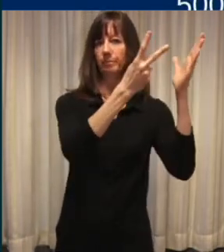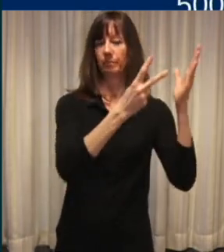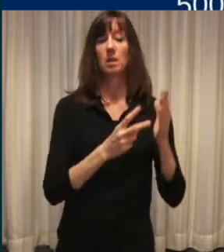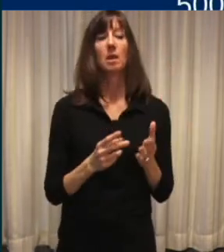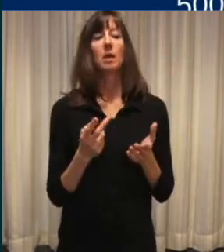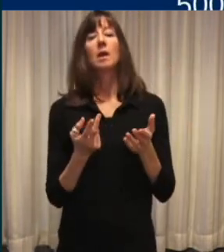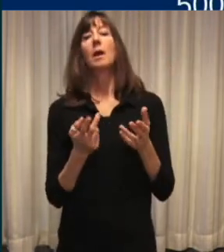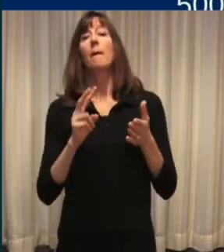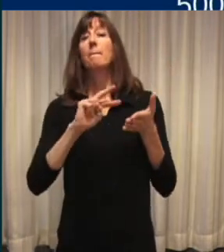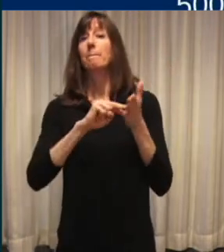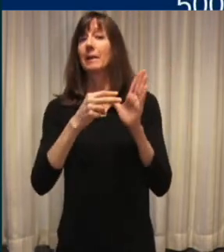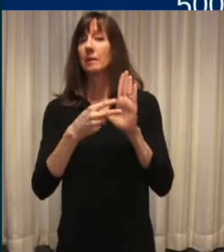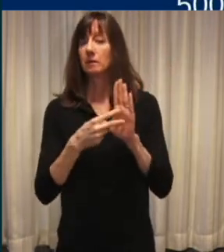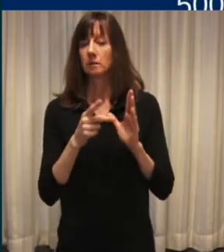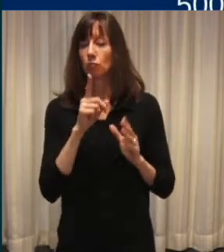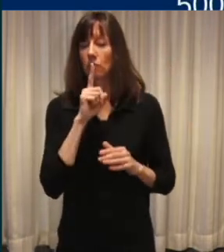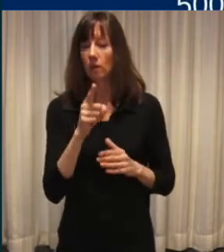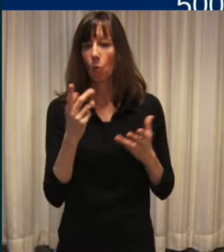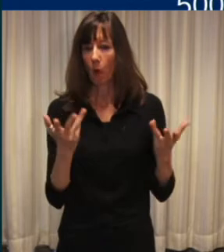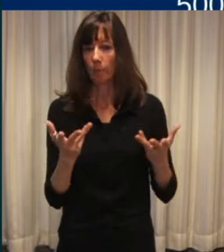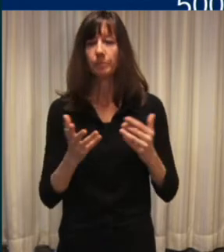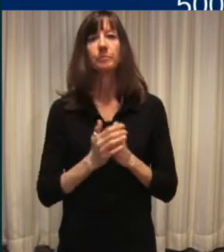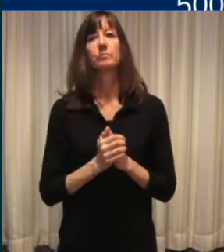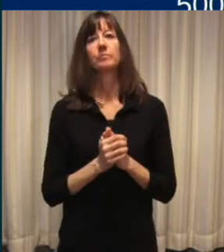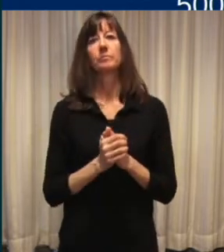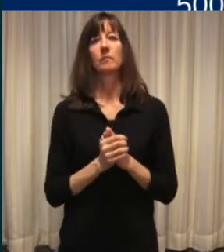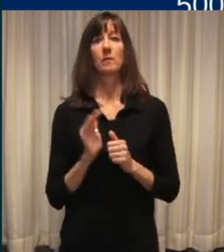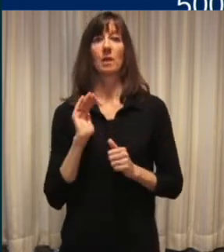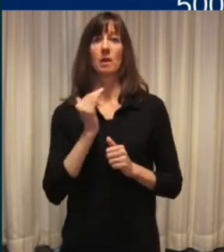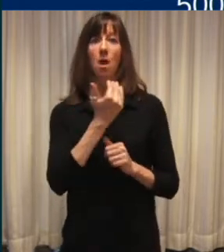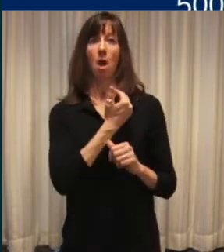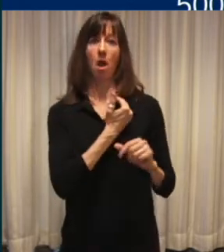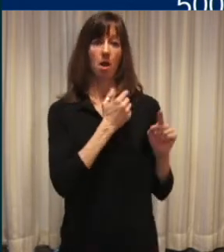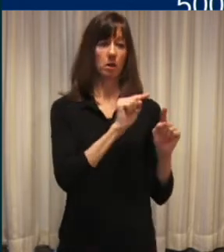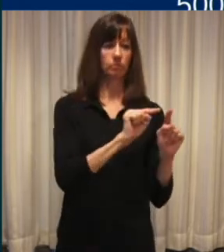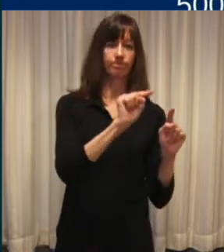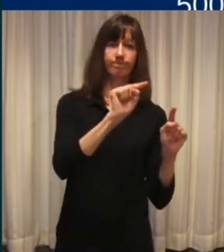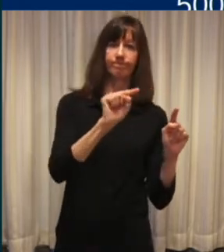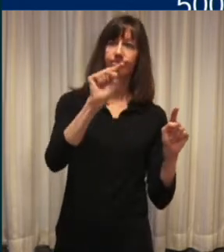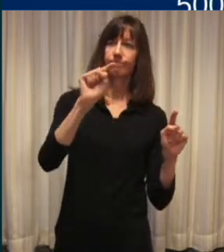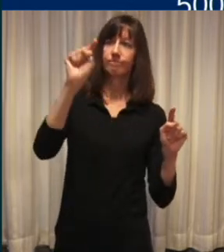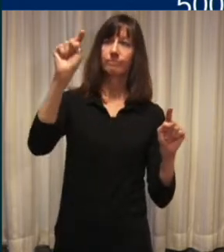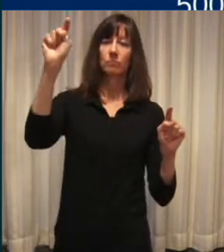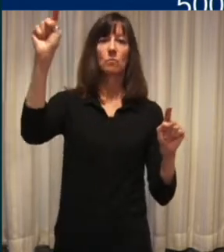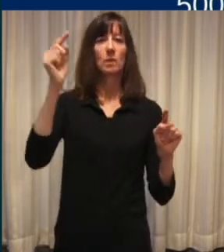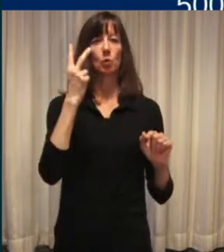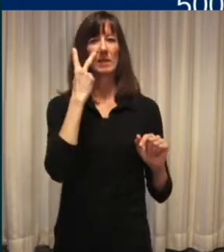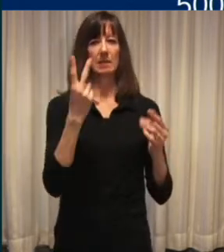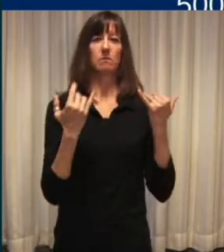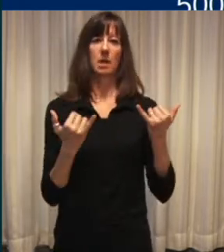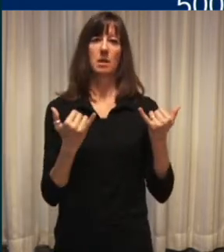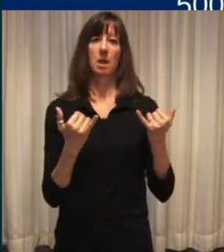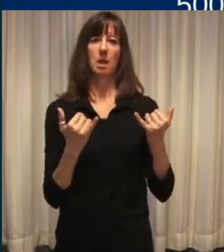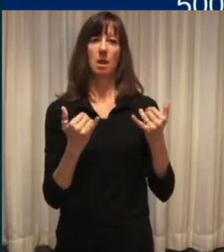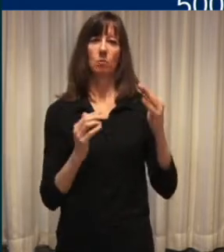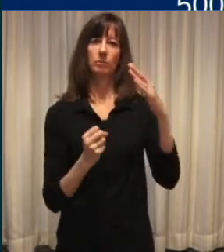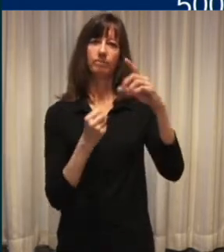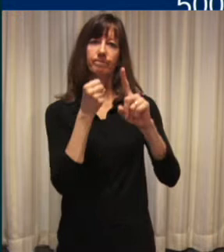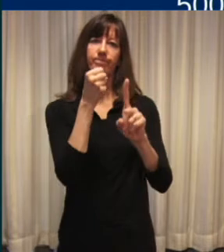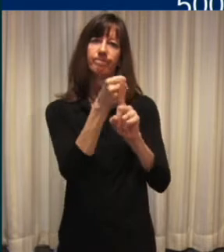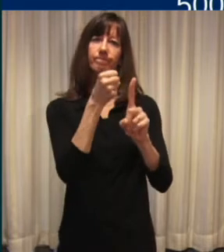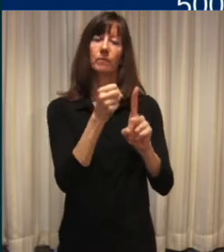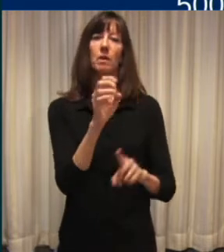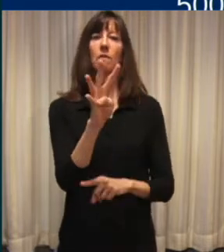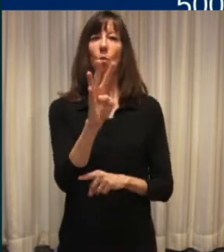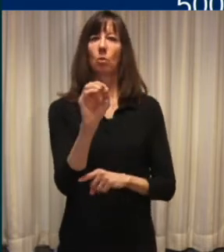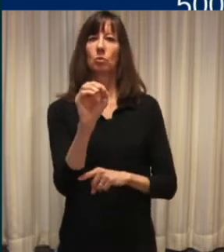really means is that on our current trajectory, you can see right now, we're at that 402. In